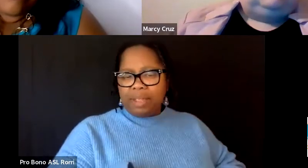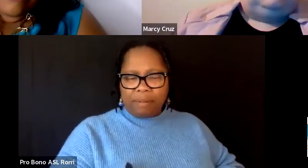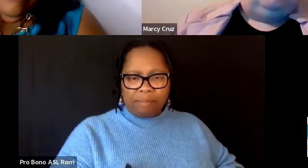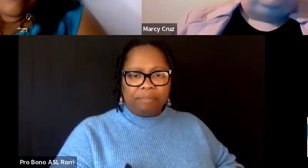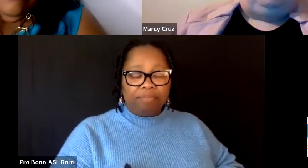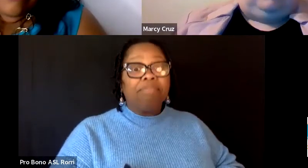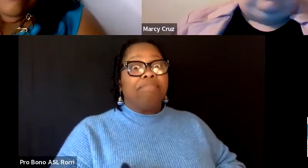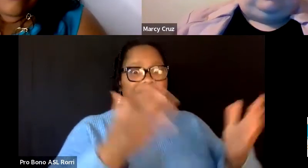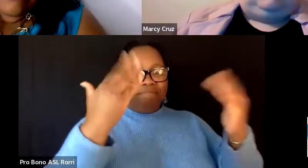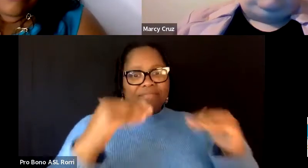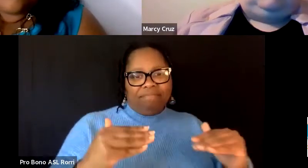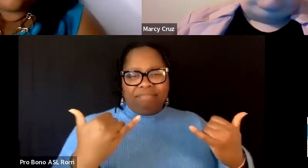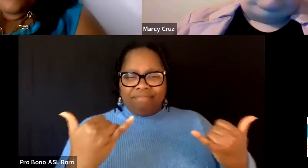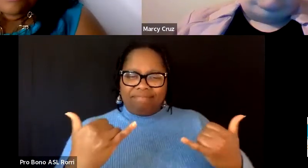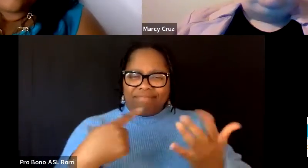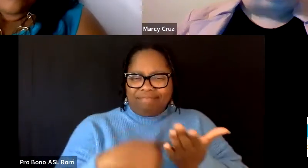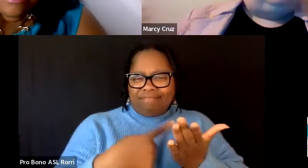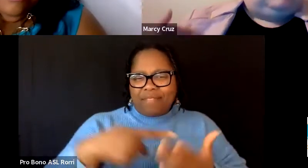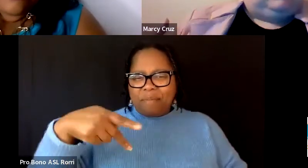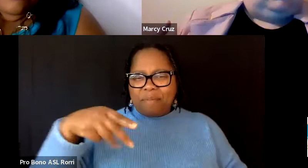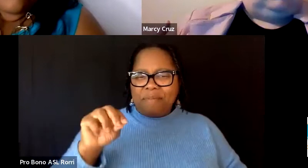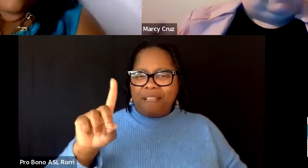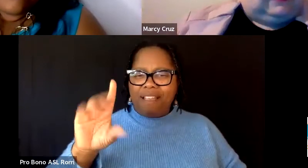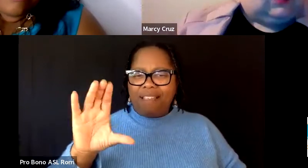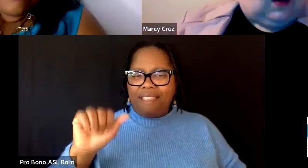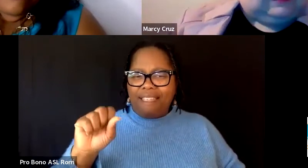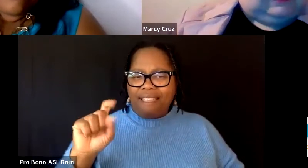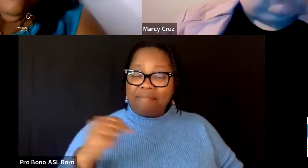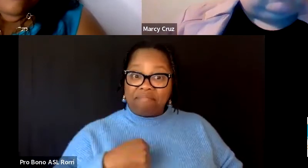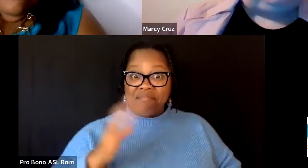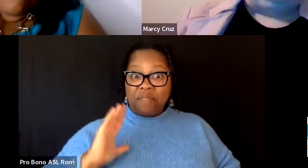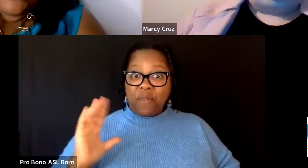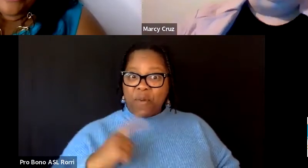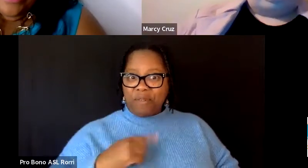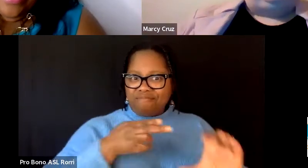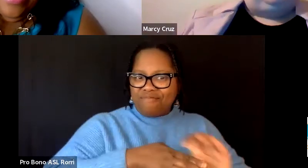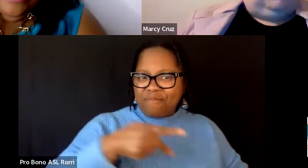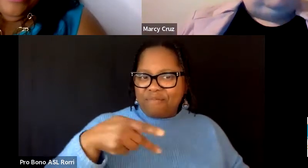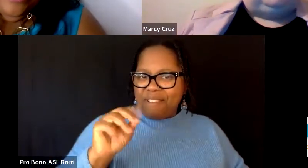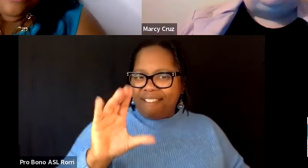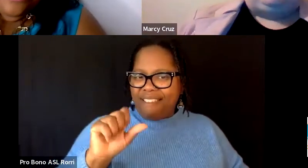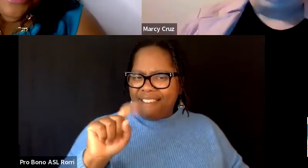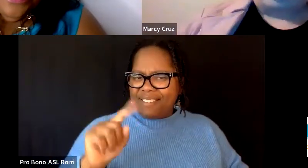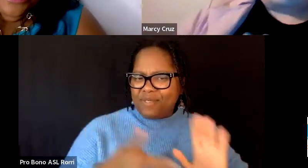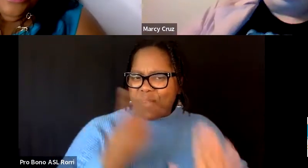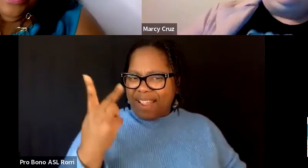now let's talk about your podcast, which I've been a guest on, I think twice actually. Yeah. Which I feel